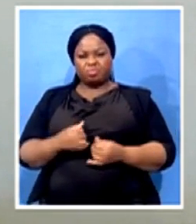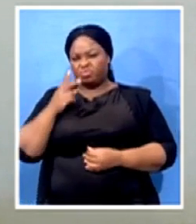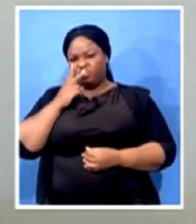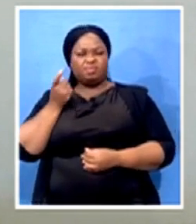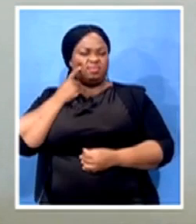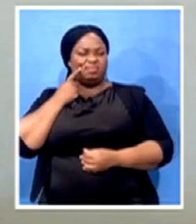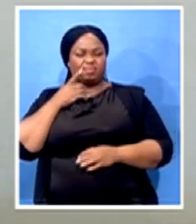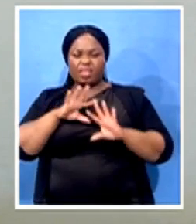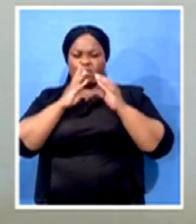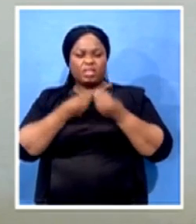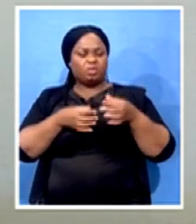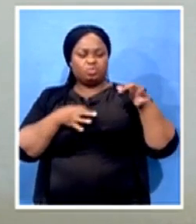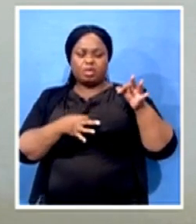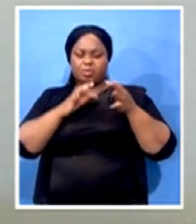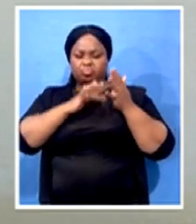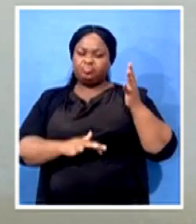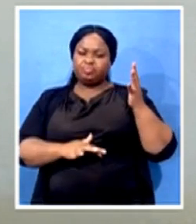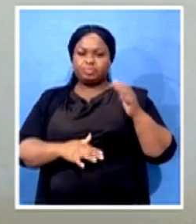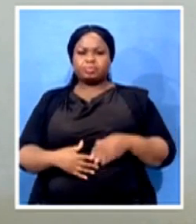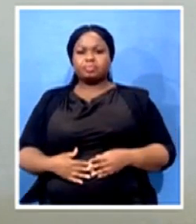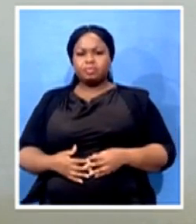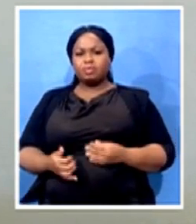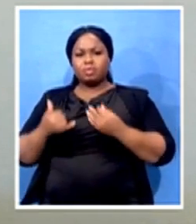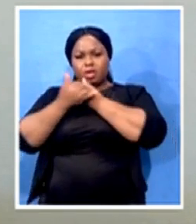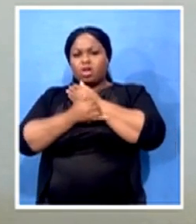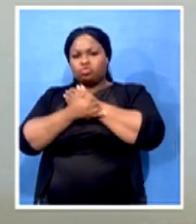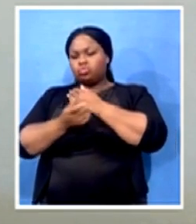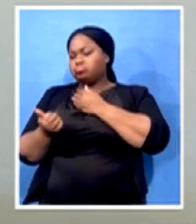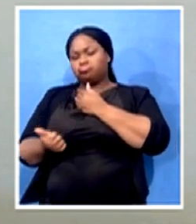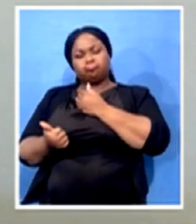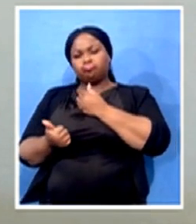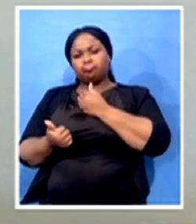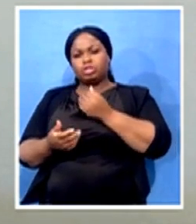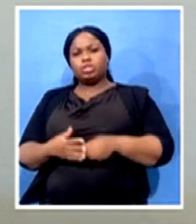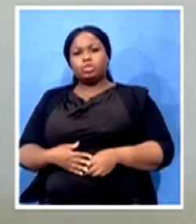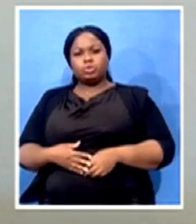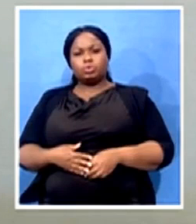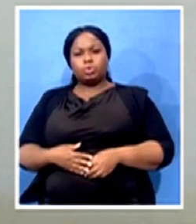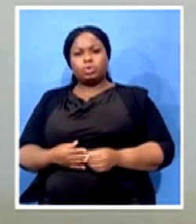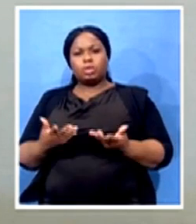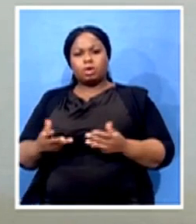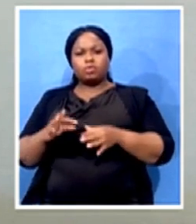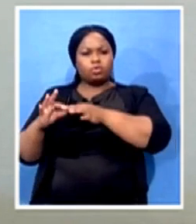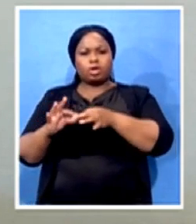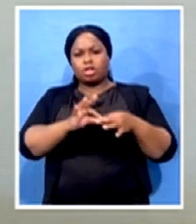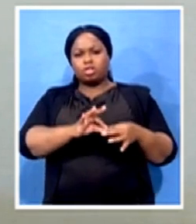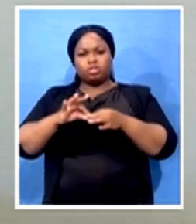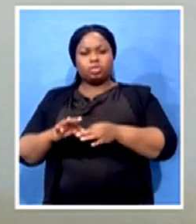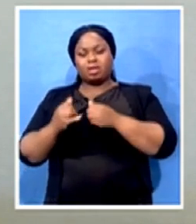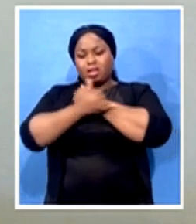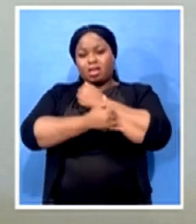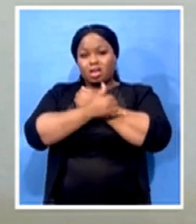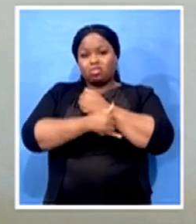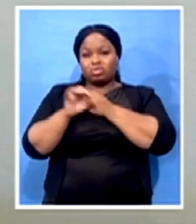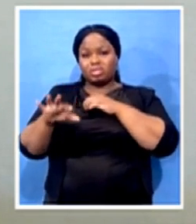for a good part, enjoyed very good diplomatic relations. So the possibility at this stage,